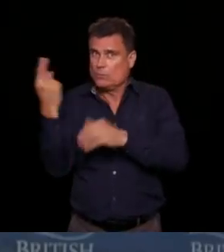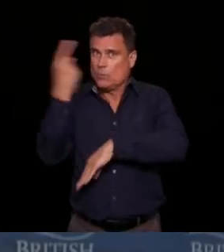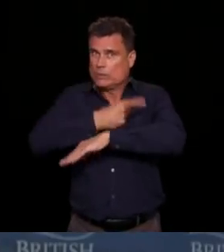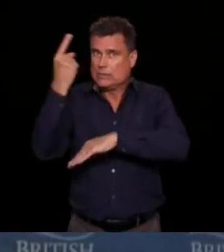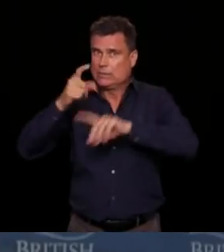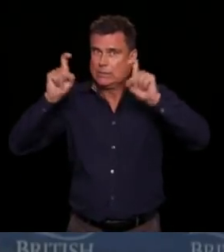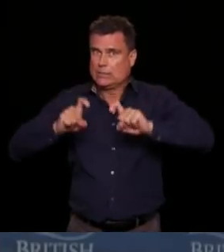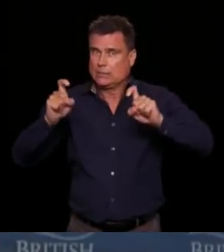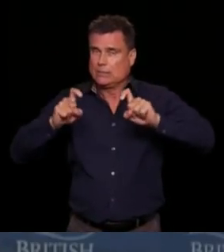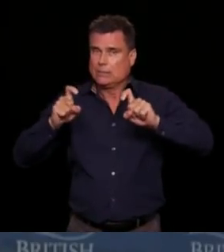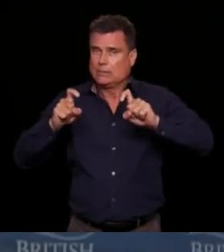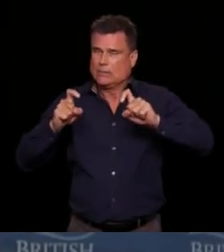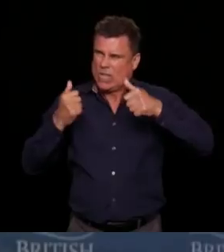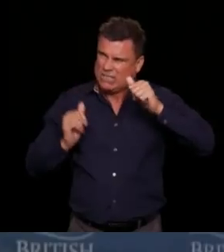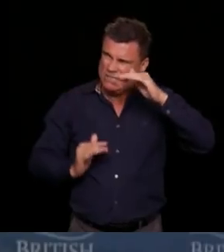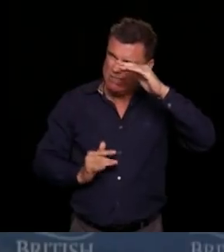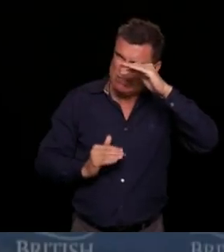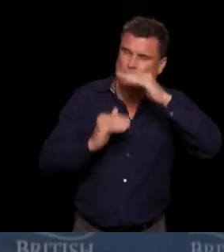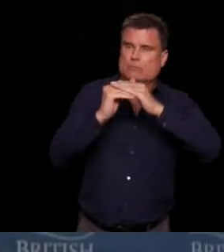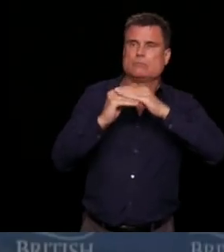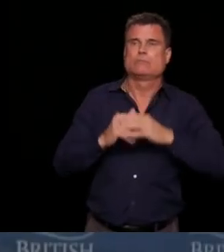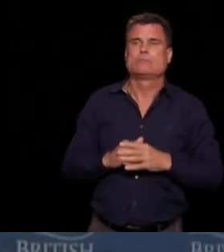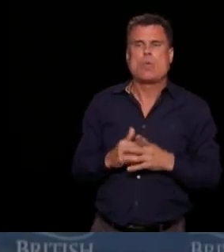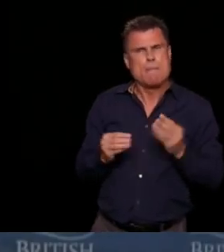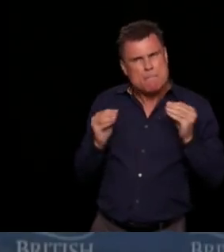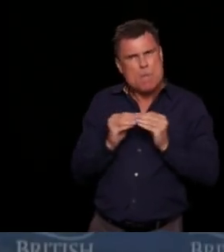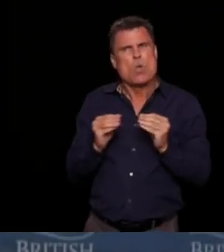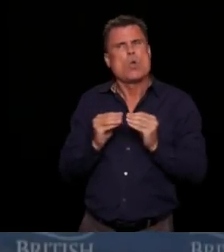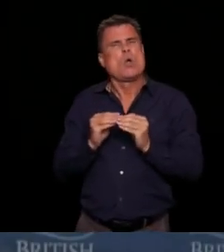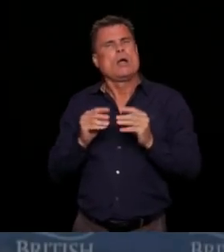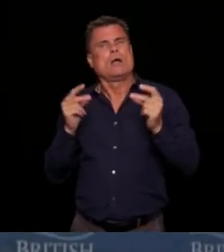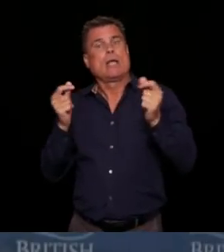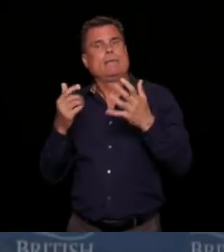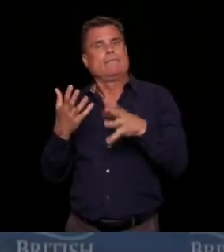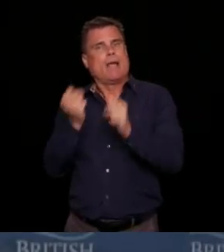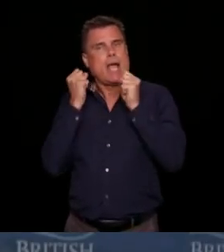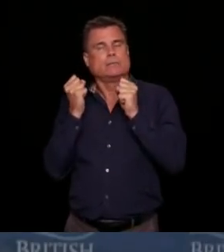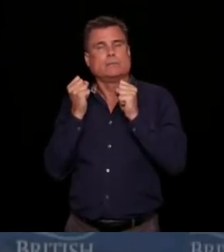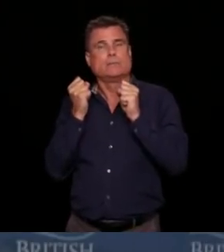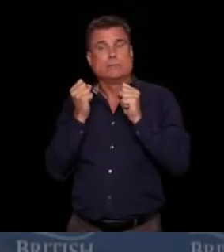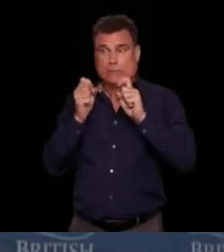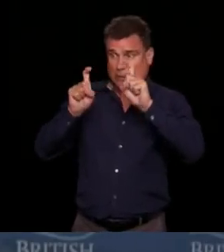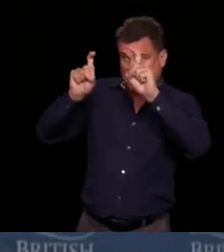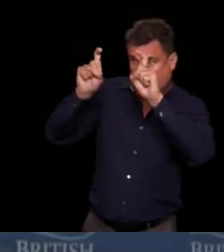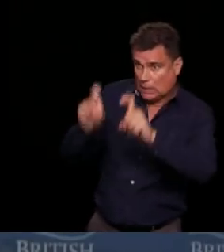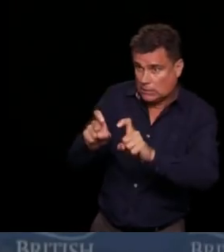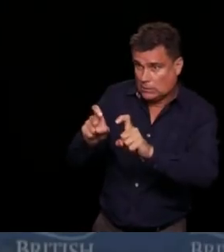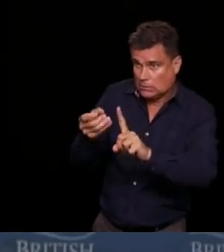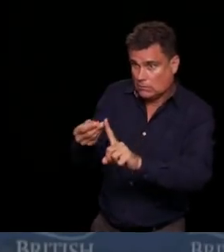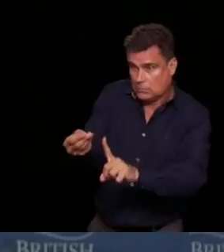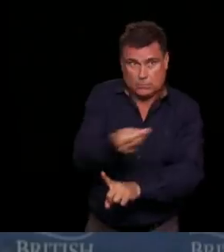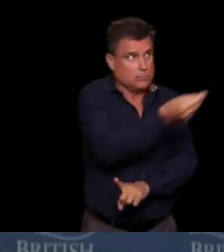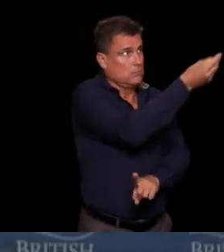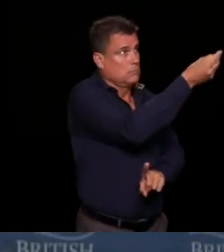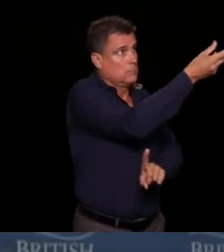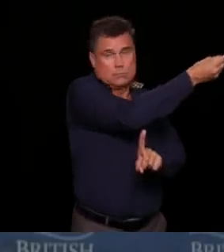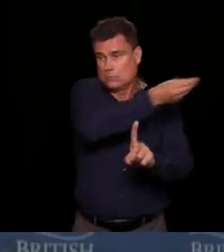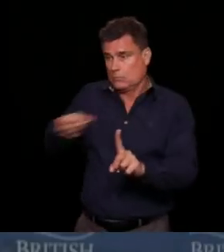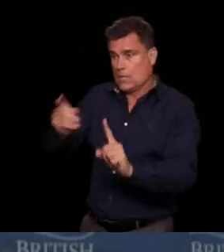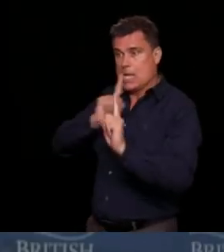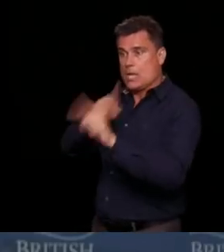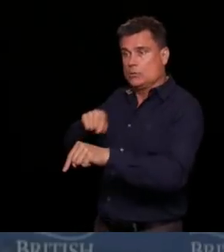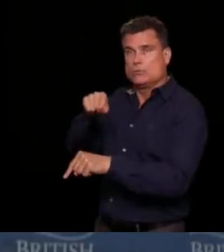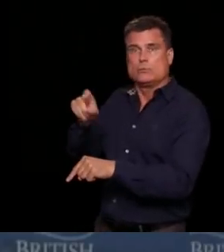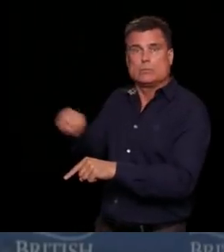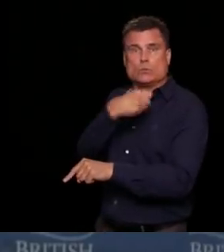provide even more rapid response. It may be once we increase our capacity to 20,000 that we don't need to perform anything like that level